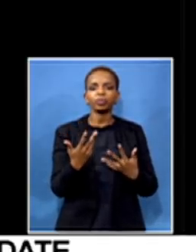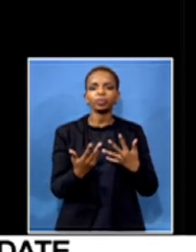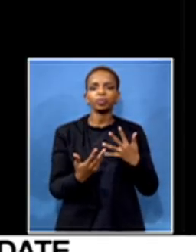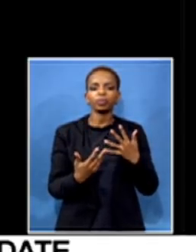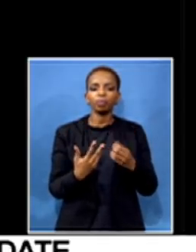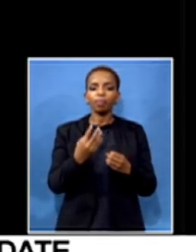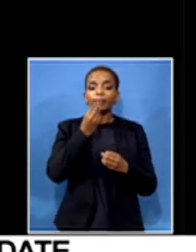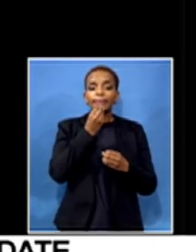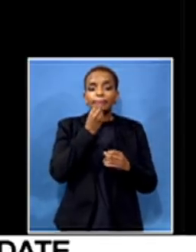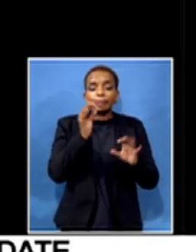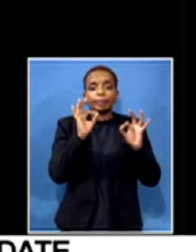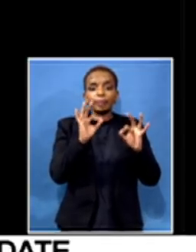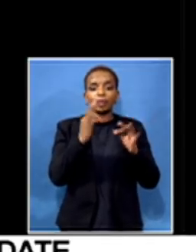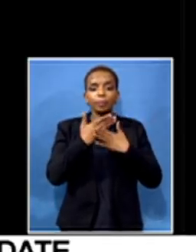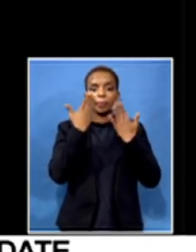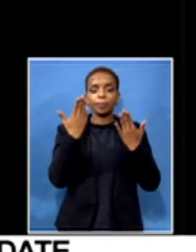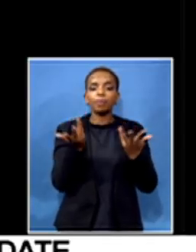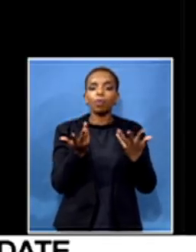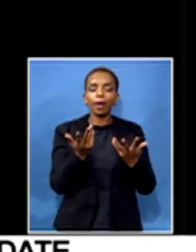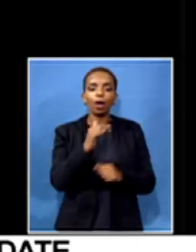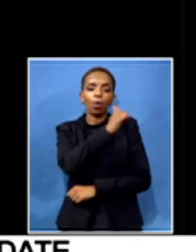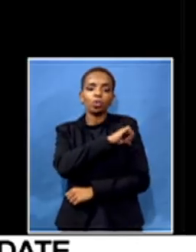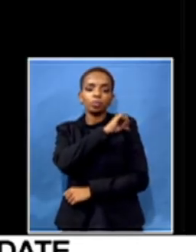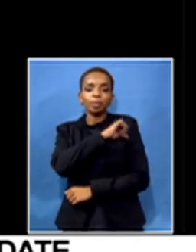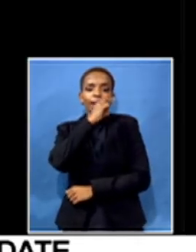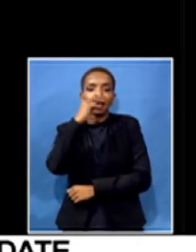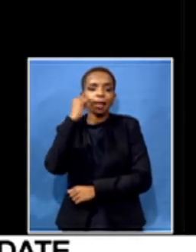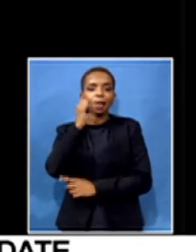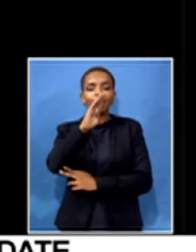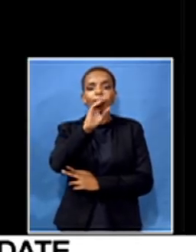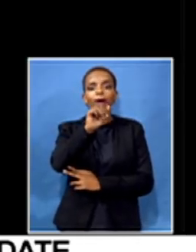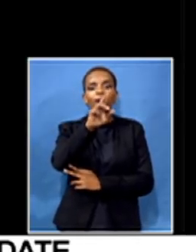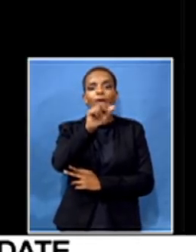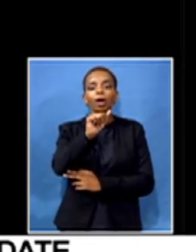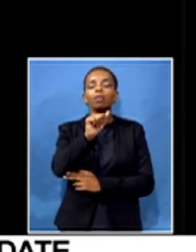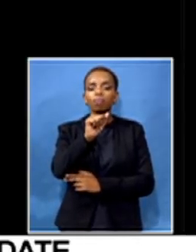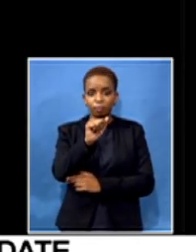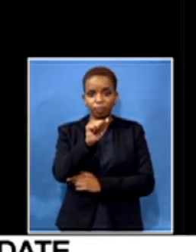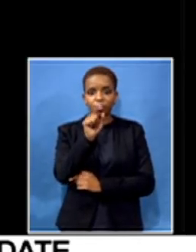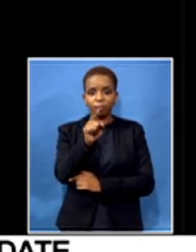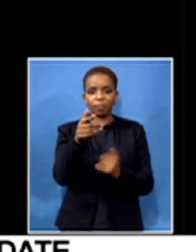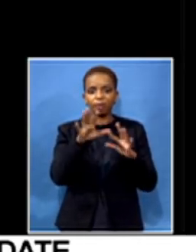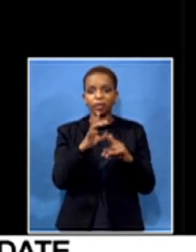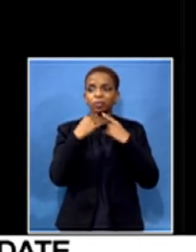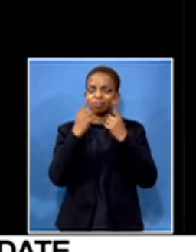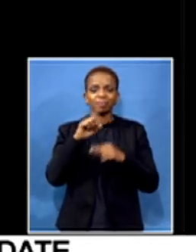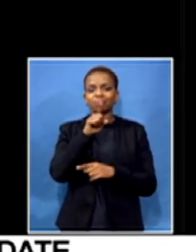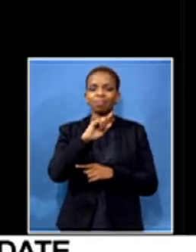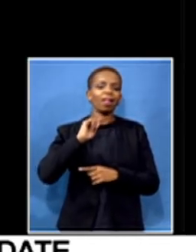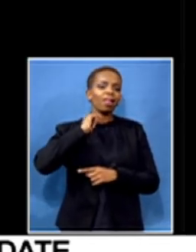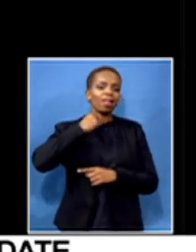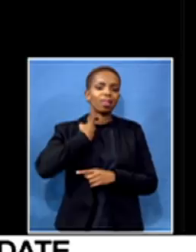malnutrition in Baragwanath. Again, that we have indicated that is actually untrue, as it were. And